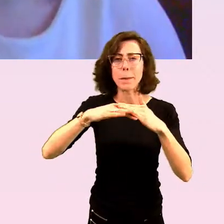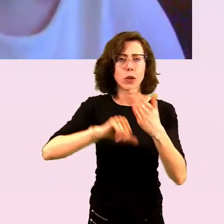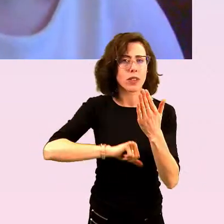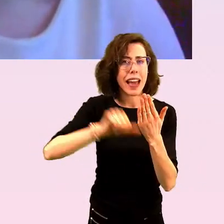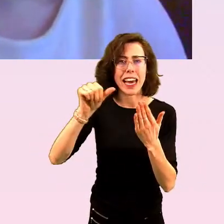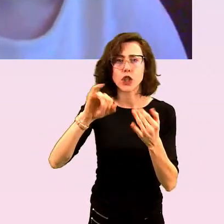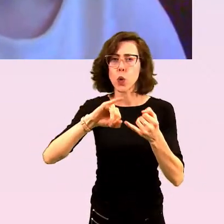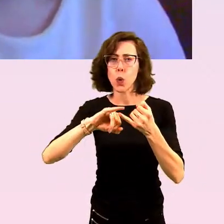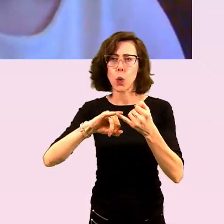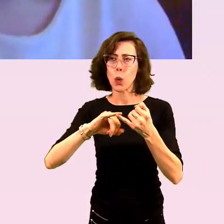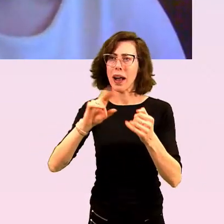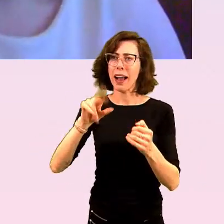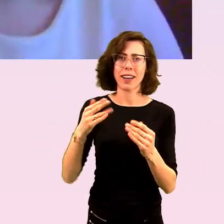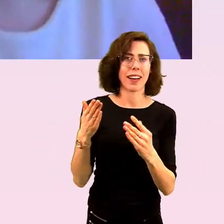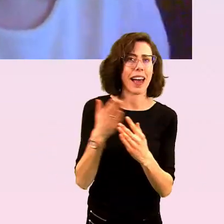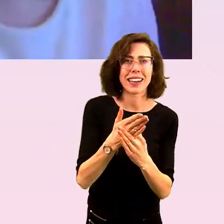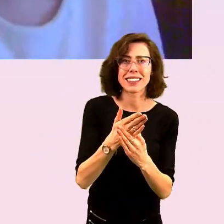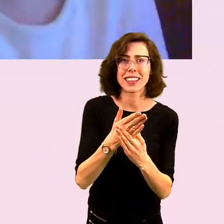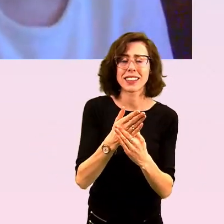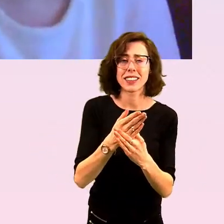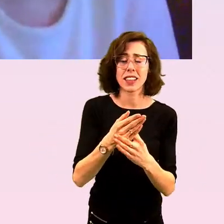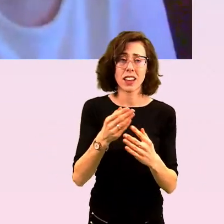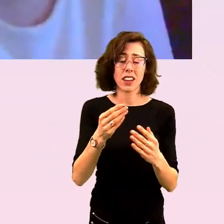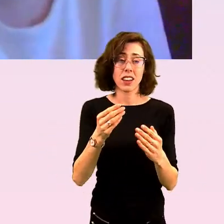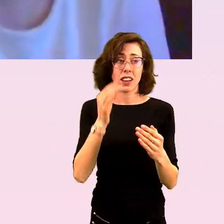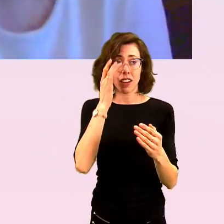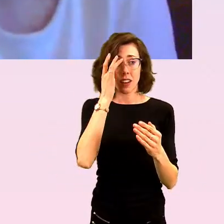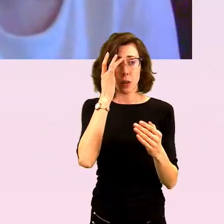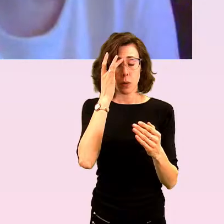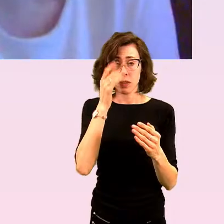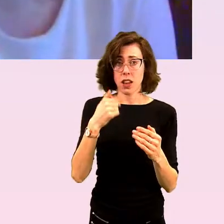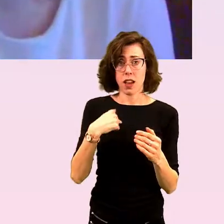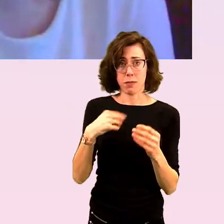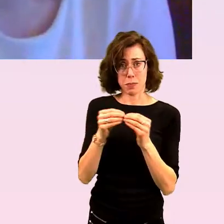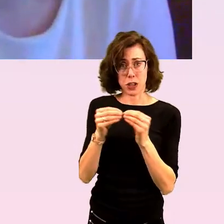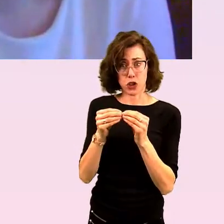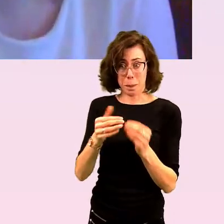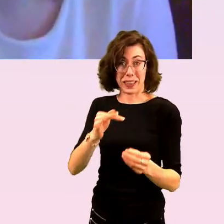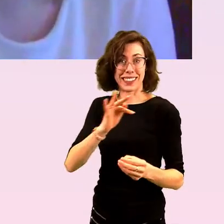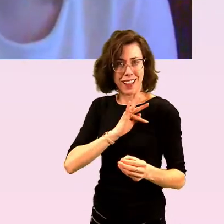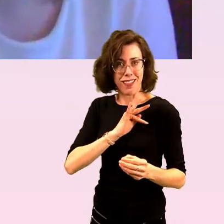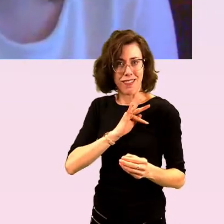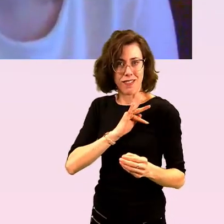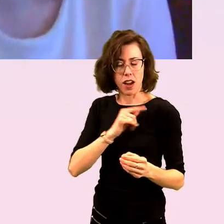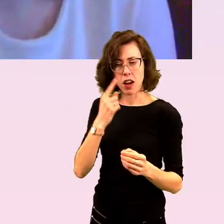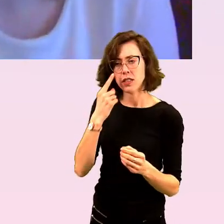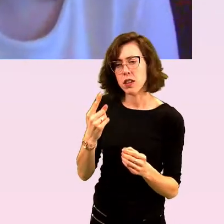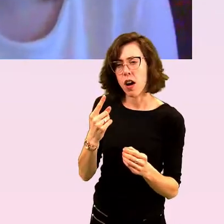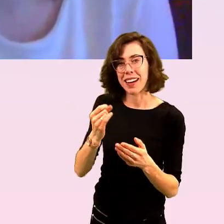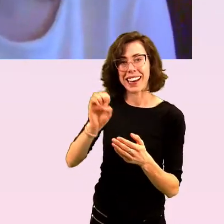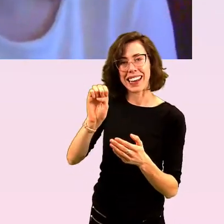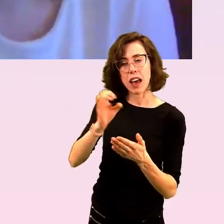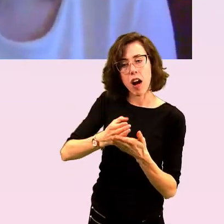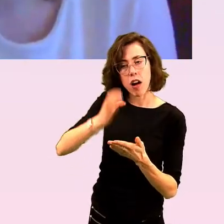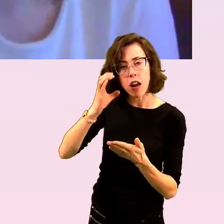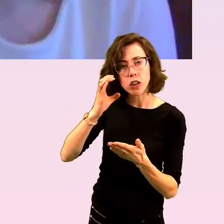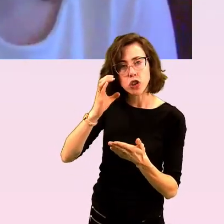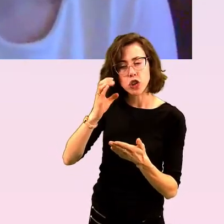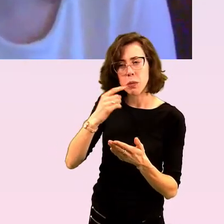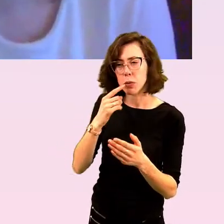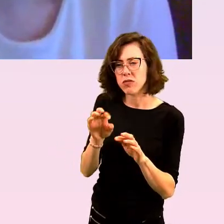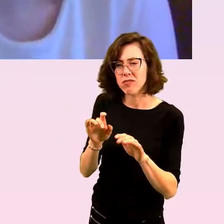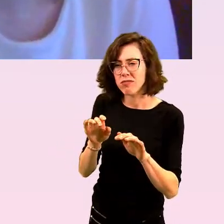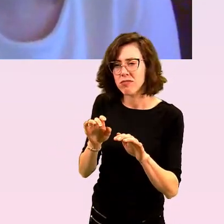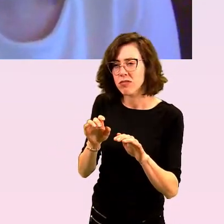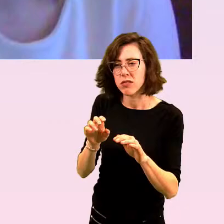so, you know, from youth to old, can anybody, because like I said to you earlier on, I had jumped on eCollege to see kind of what I could do, and I couldn't register, so I